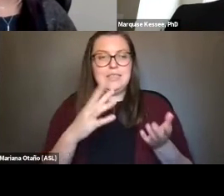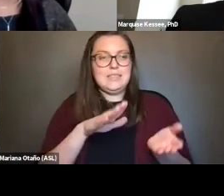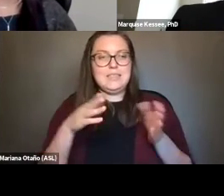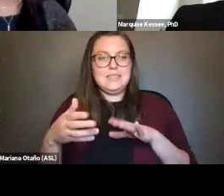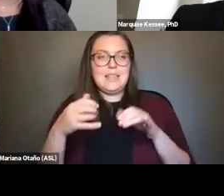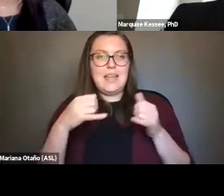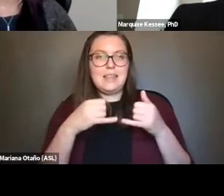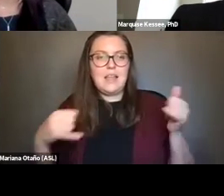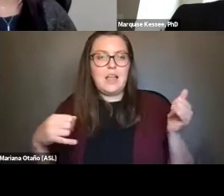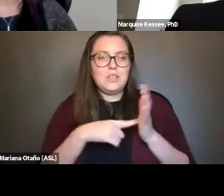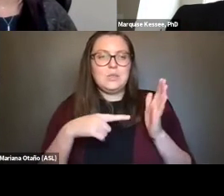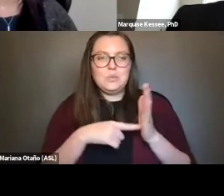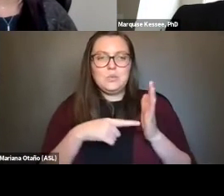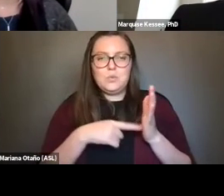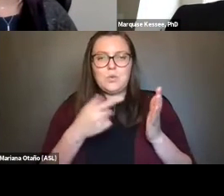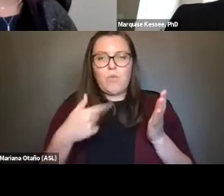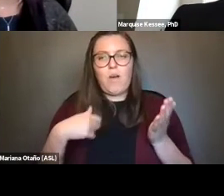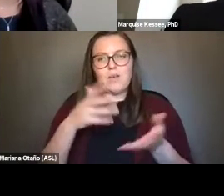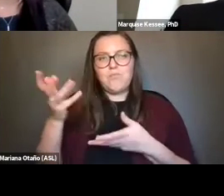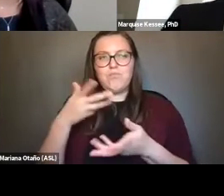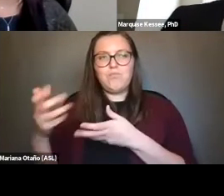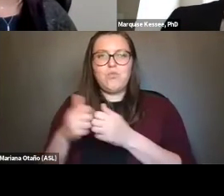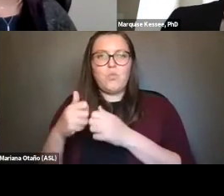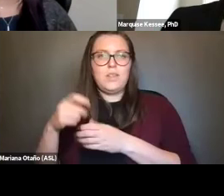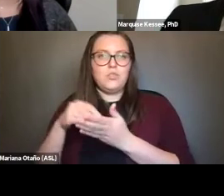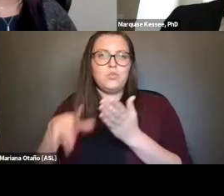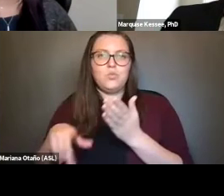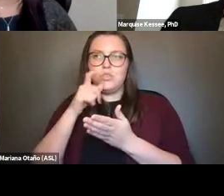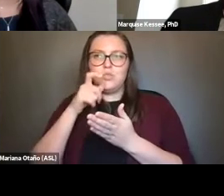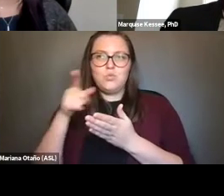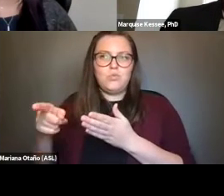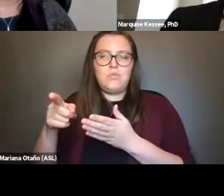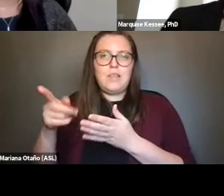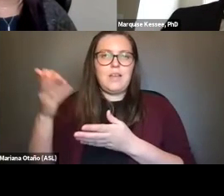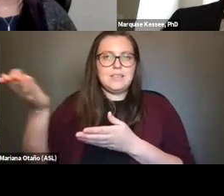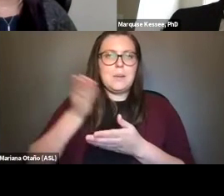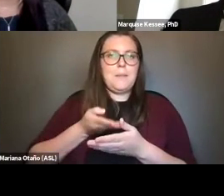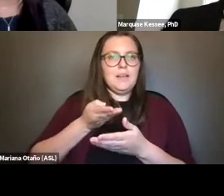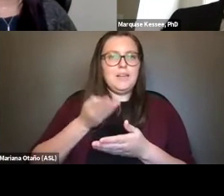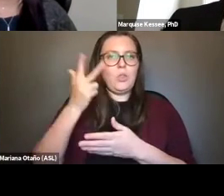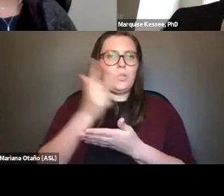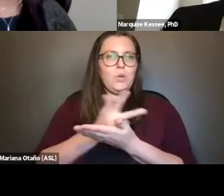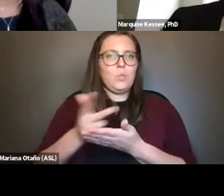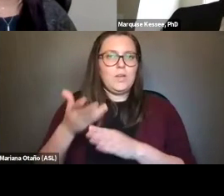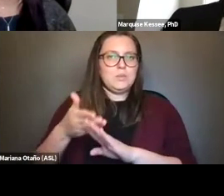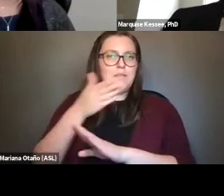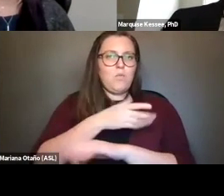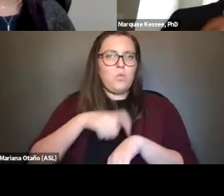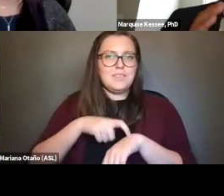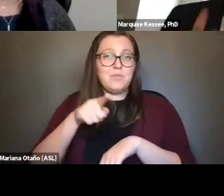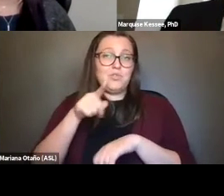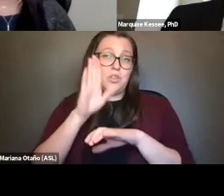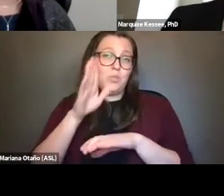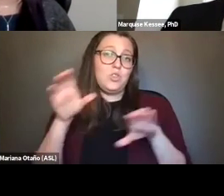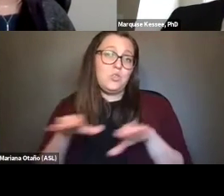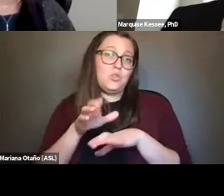as priority who got it in, you know, 2 or 3 weeks ahead of time. And I'm sure she's gonna do her very best even to